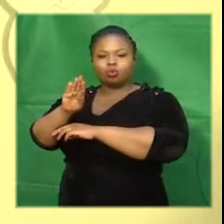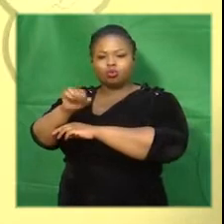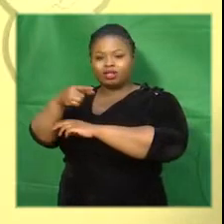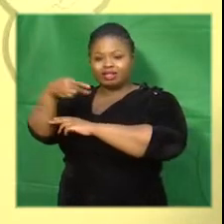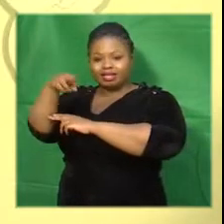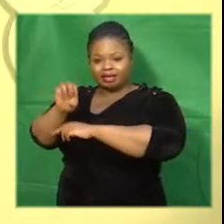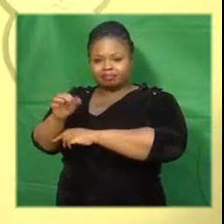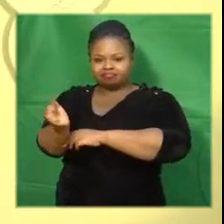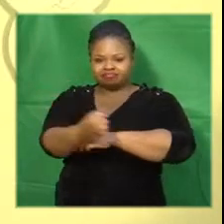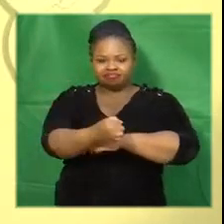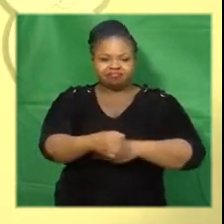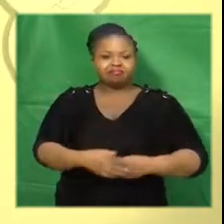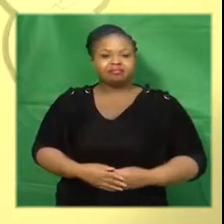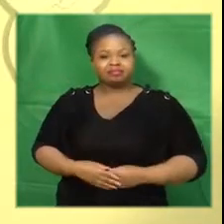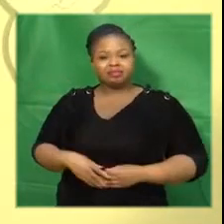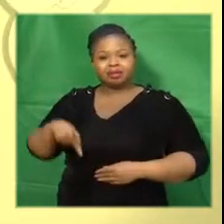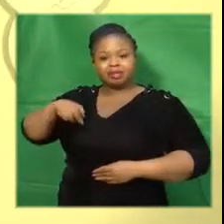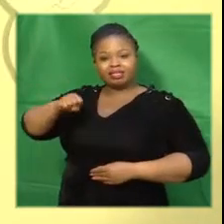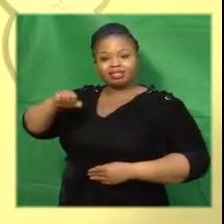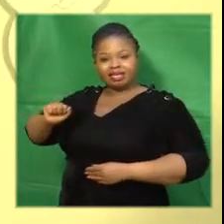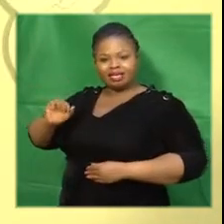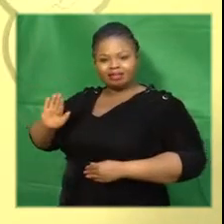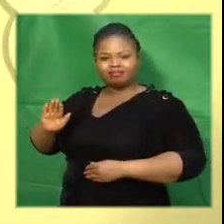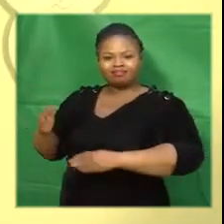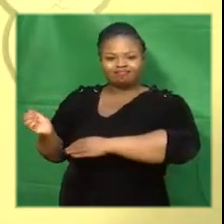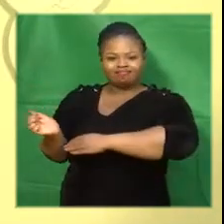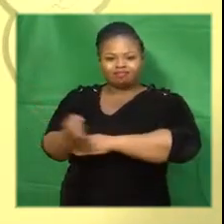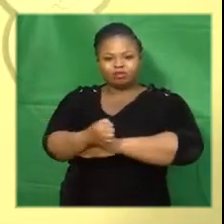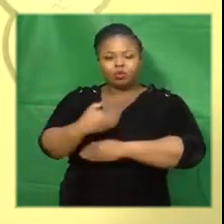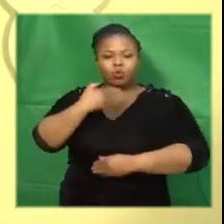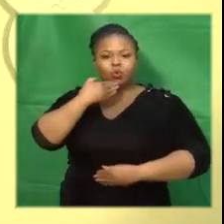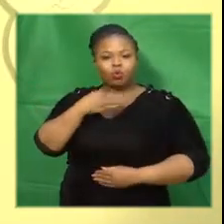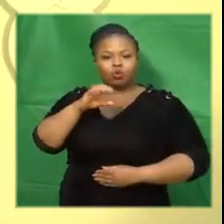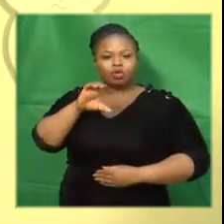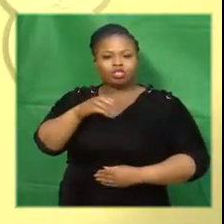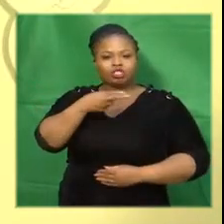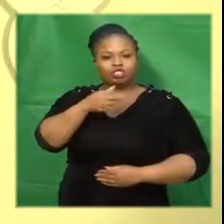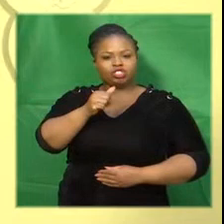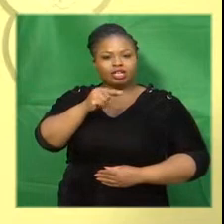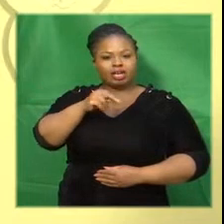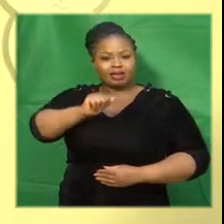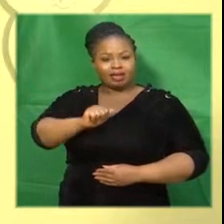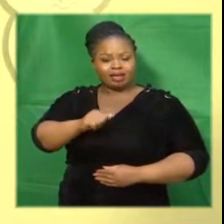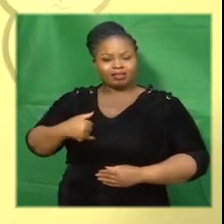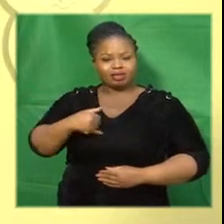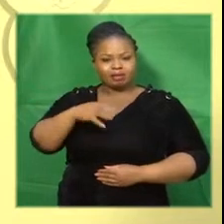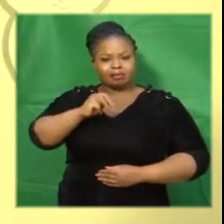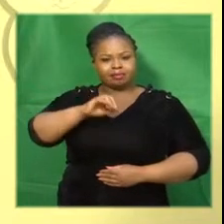and Administration, Dr. Chana Pilane Majake.